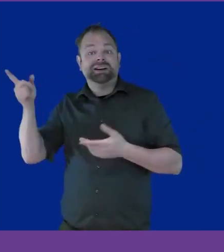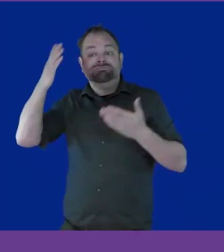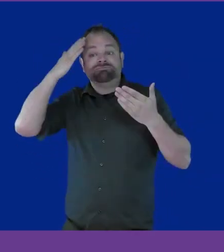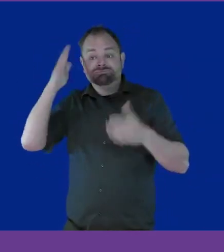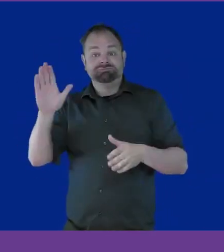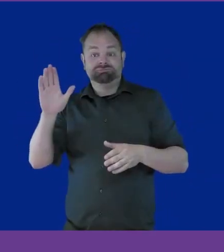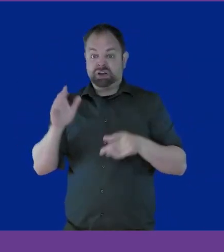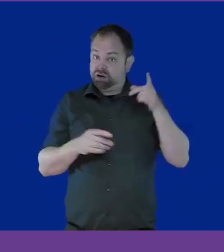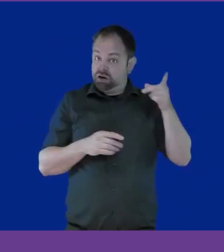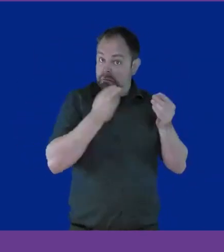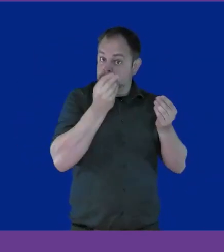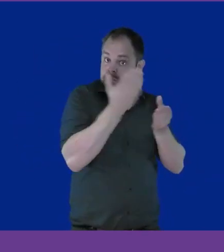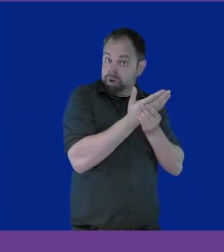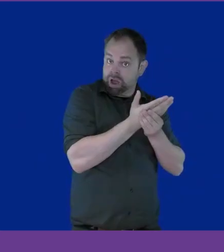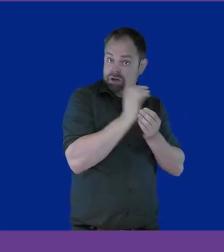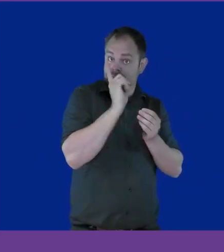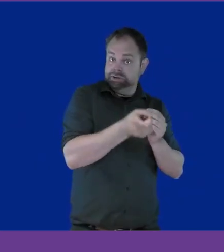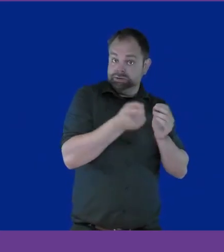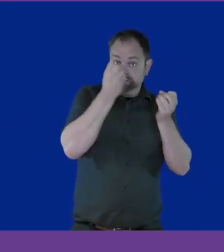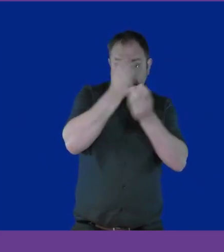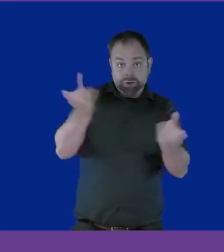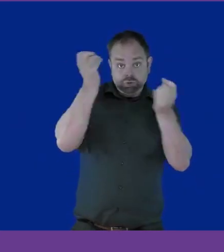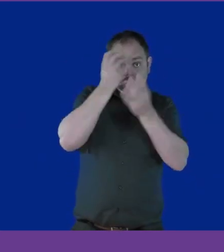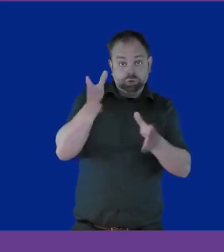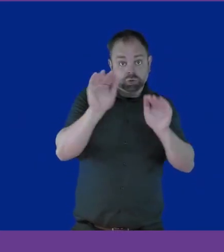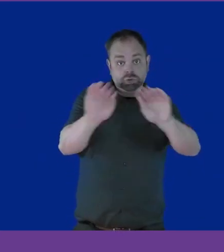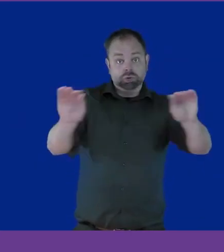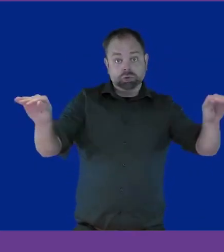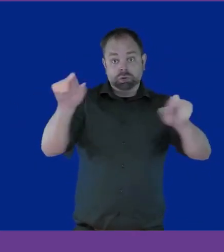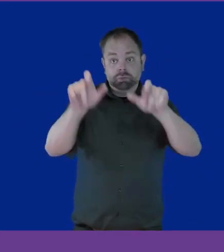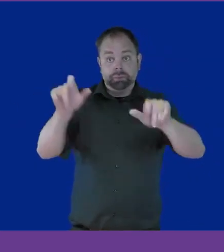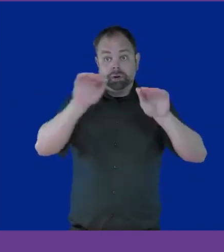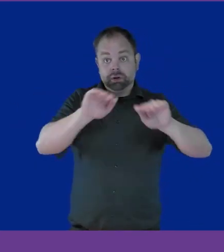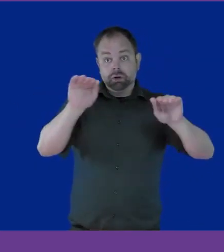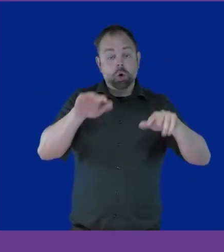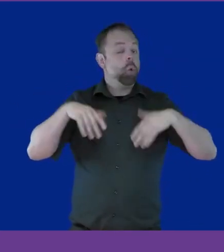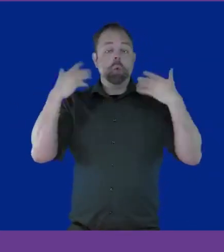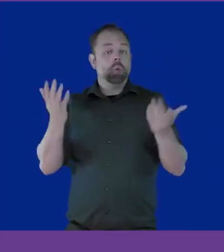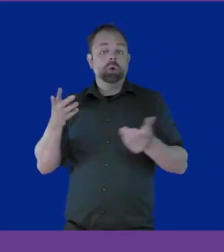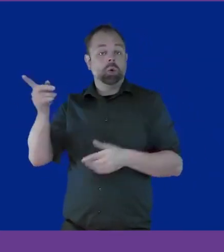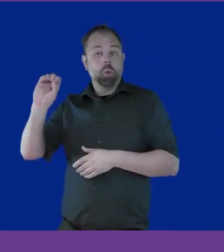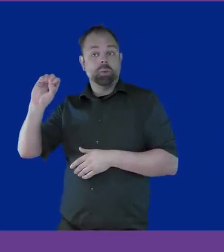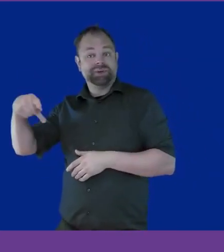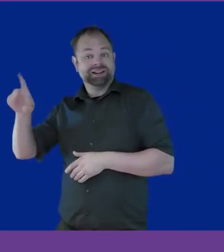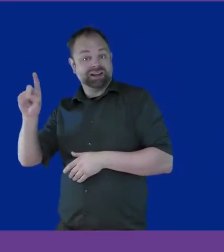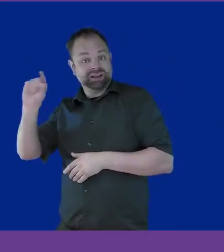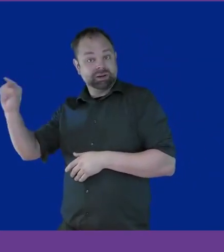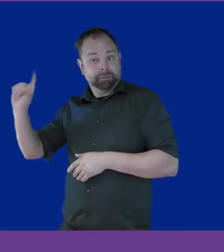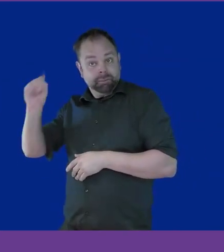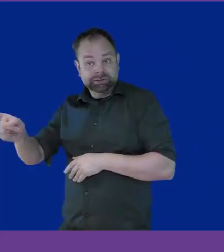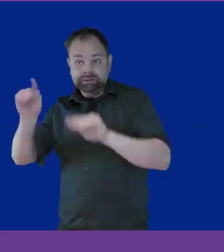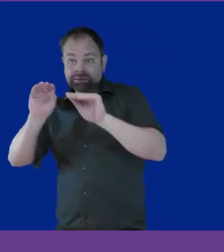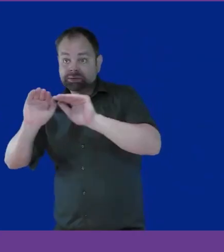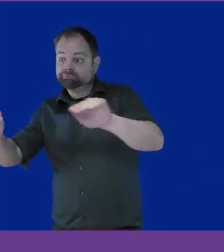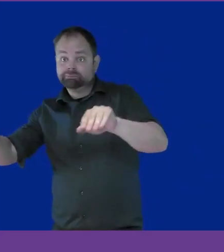bit sort of vague. In my mind, I think both should do it. I think the bank would have a big